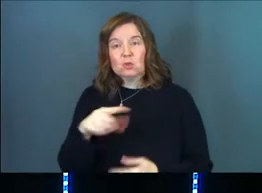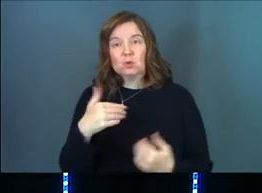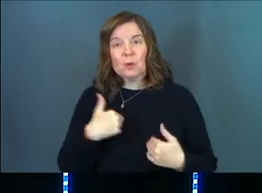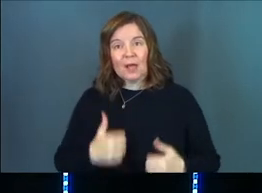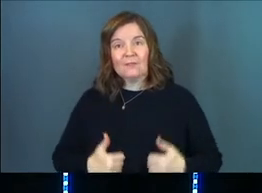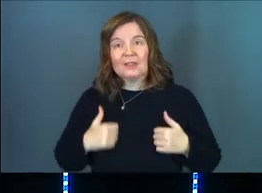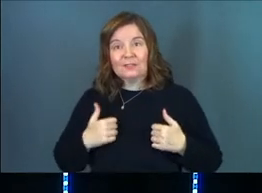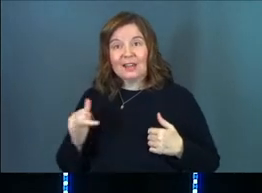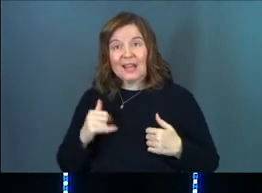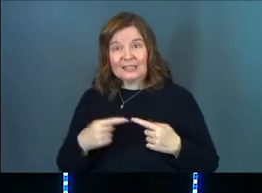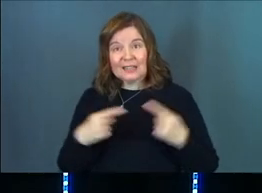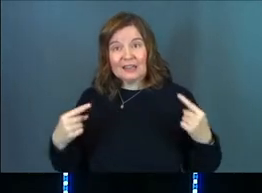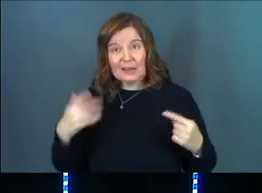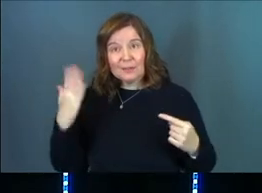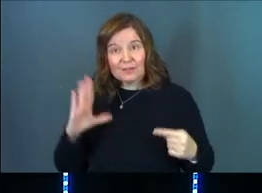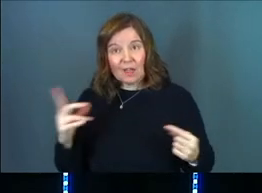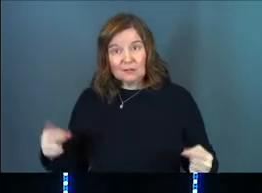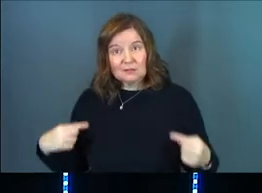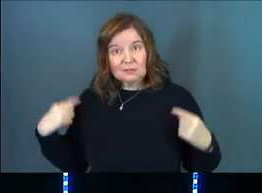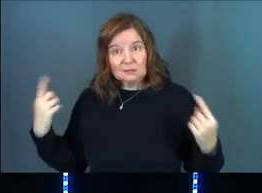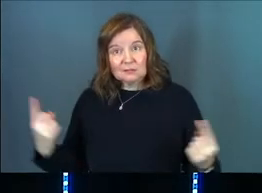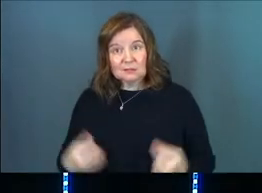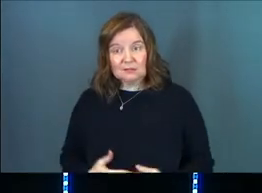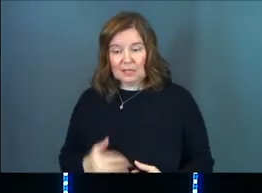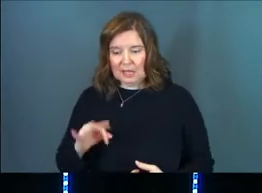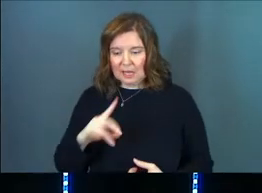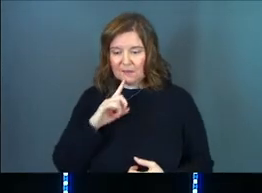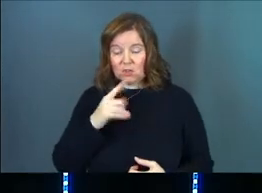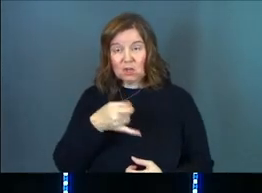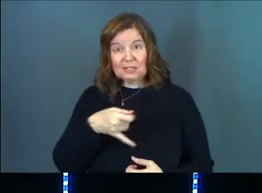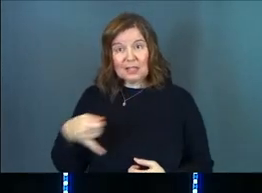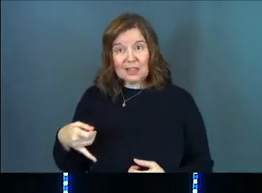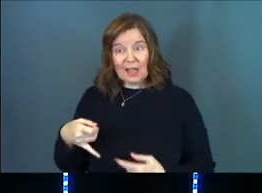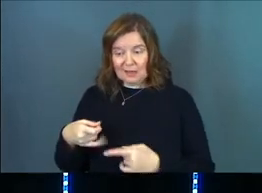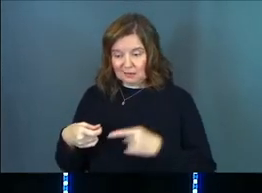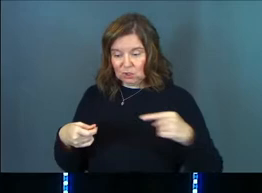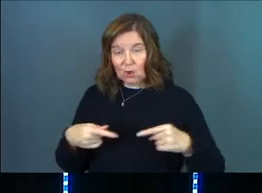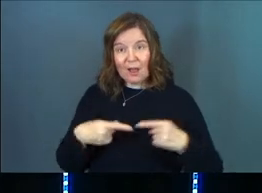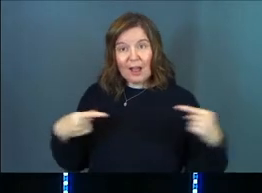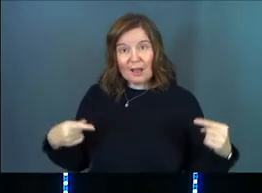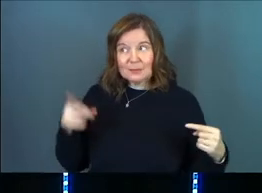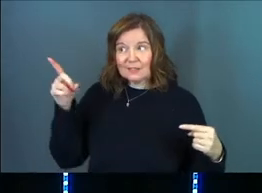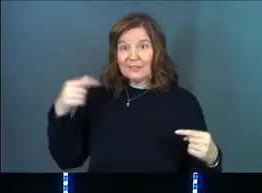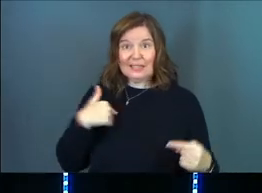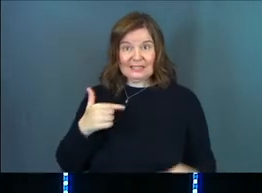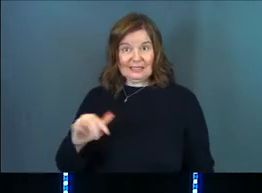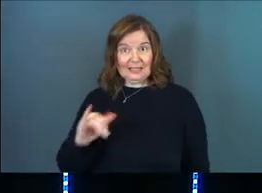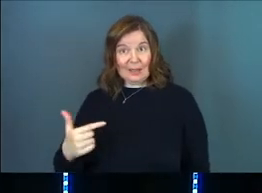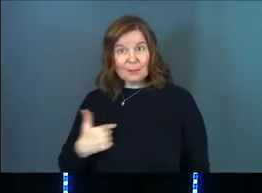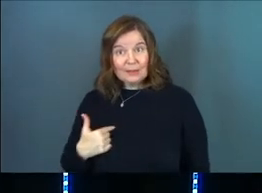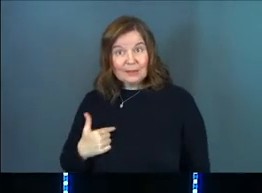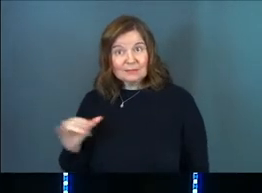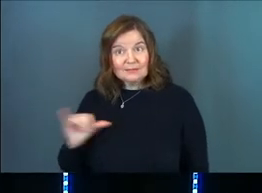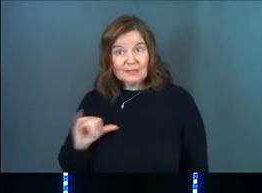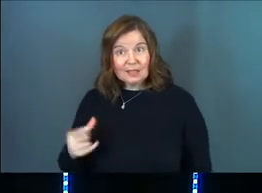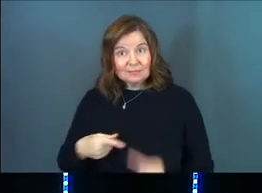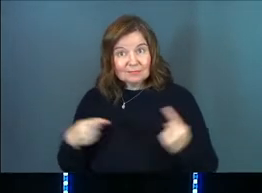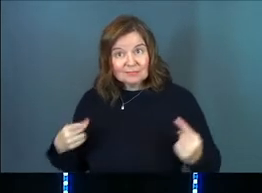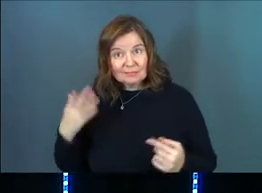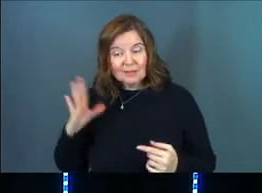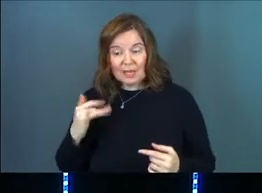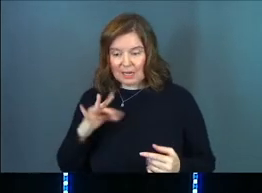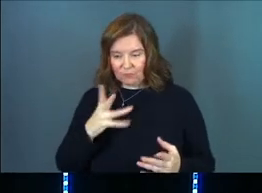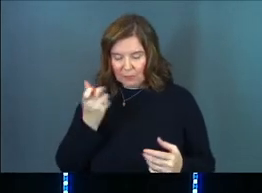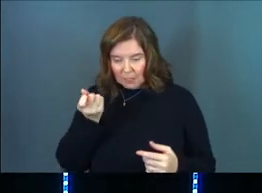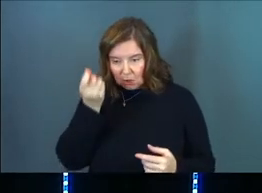you have lived your life as an enemy of God. And if there's a line, you're on the other side of it. So am I. And if we